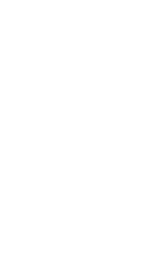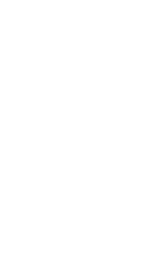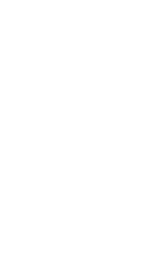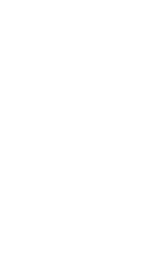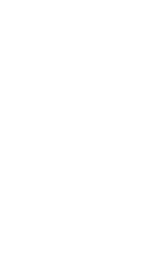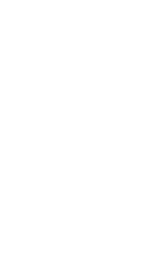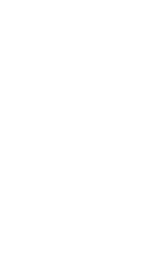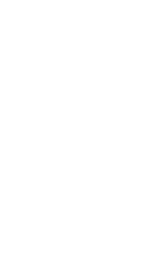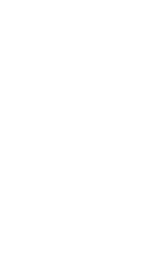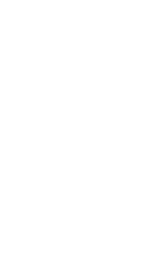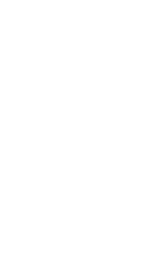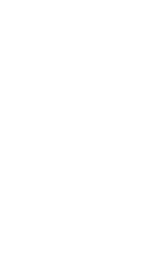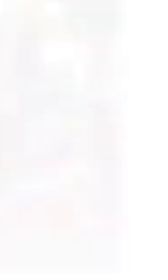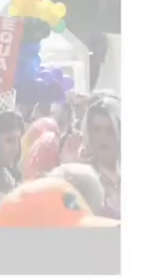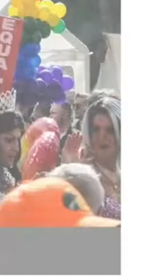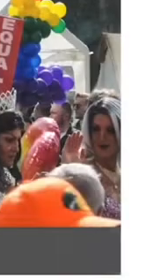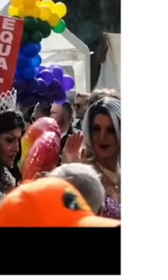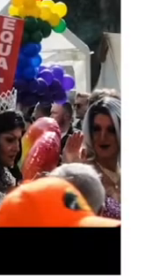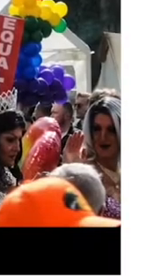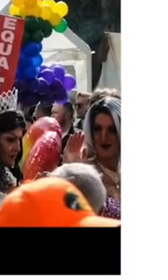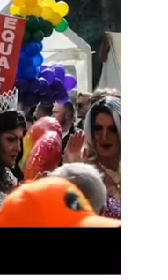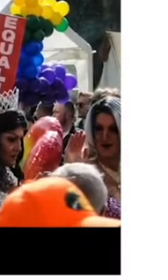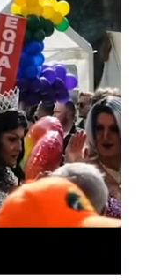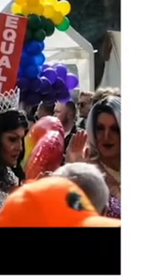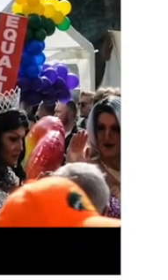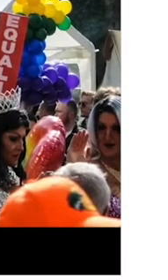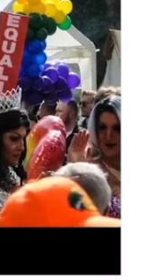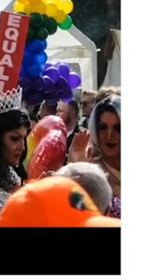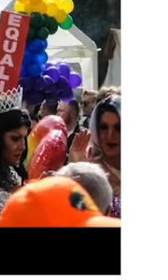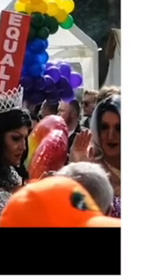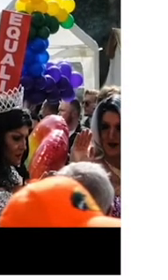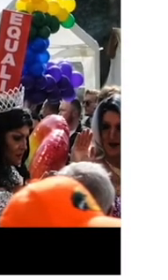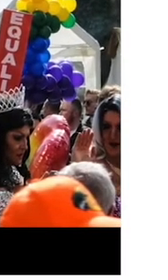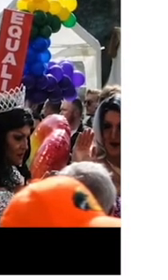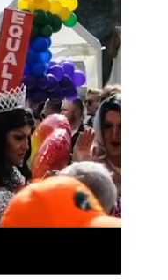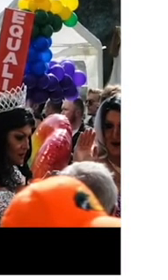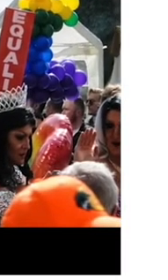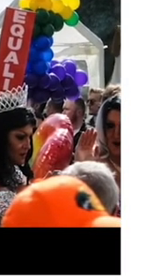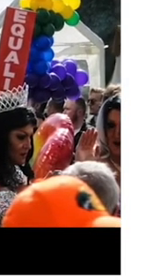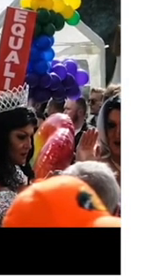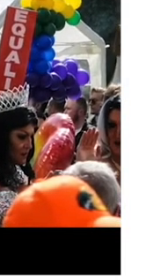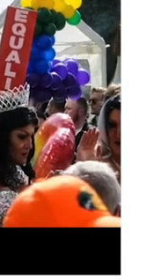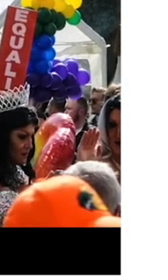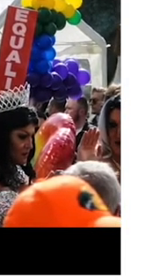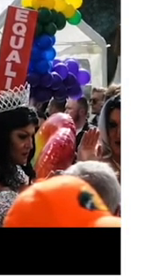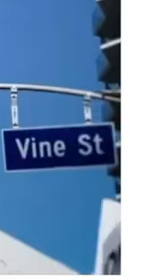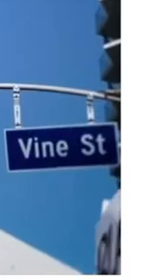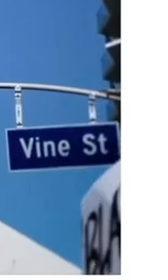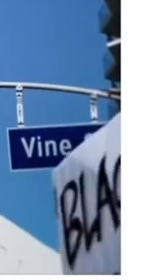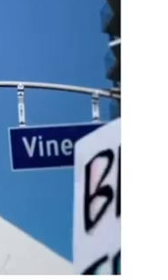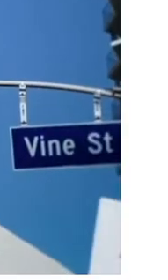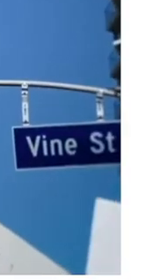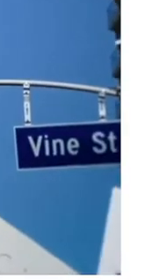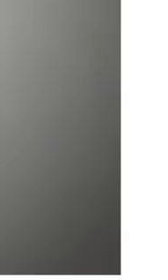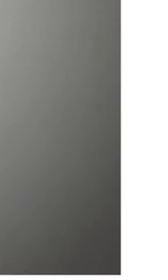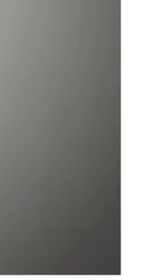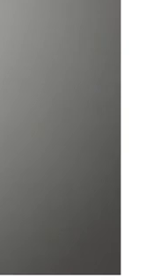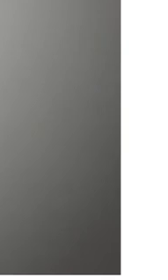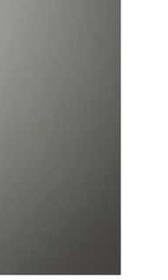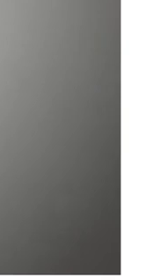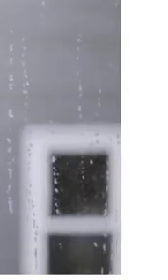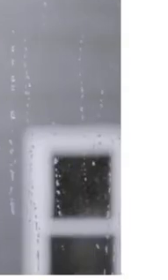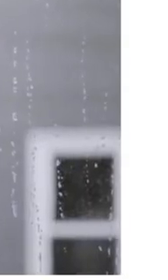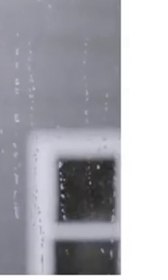deadly. But we know better. Pride is not deadly, hate is. Hate is the violence trying to make us